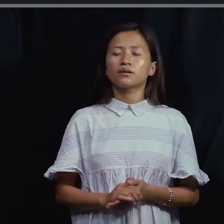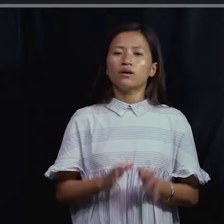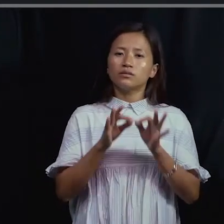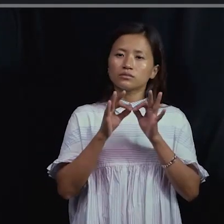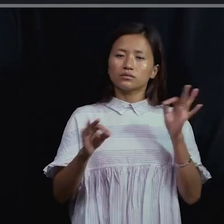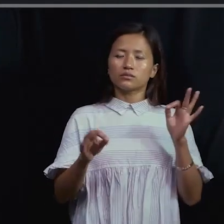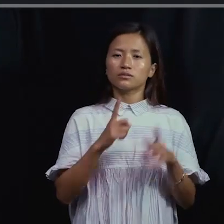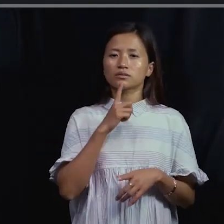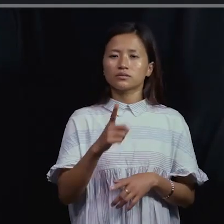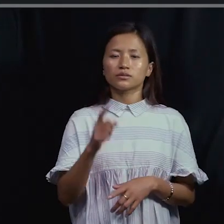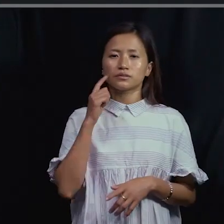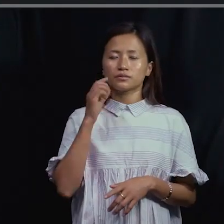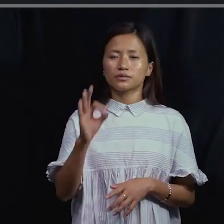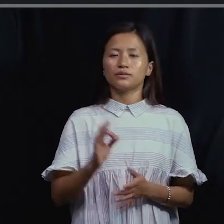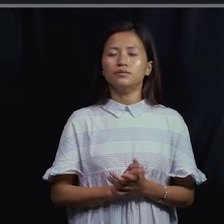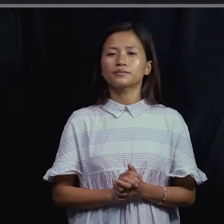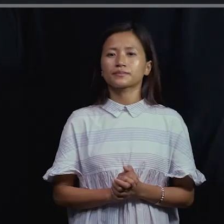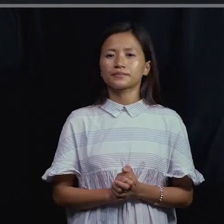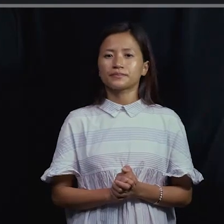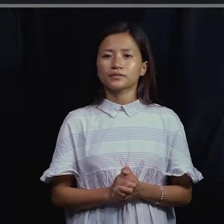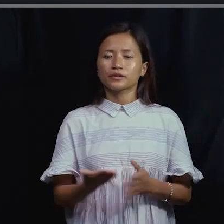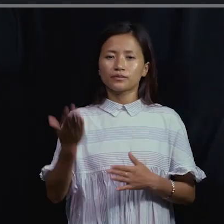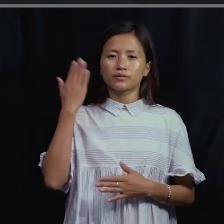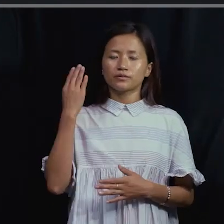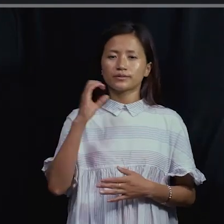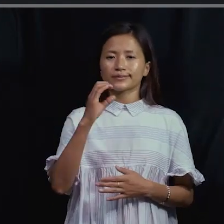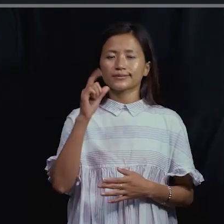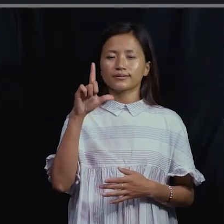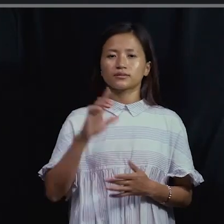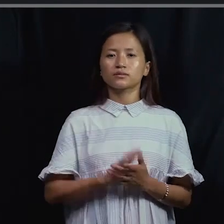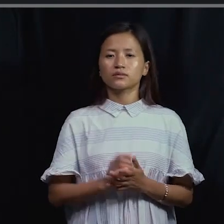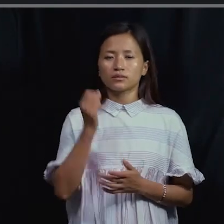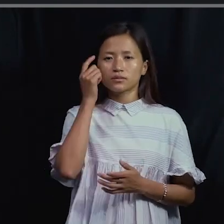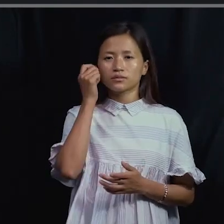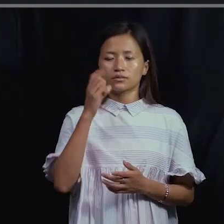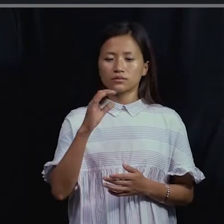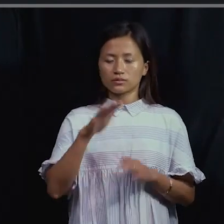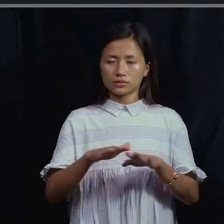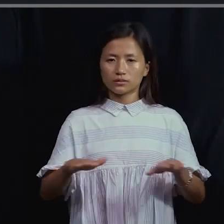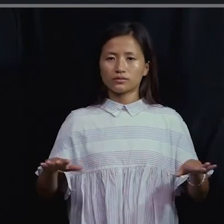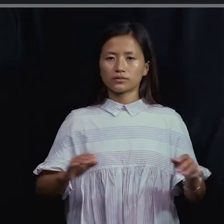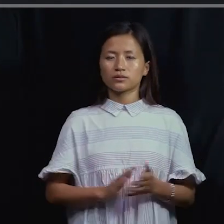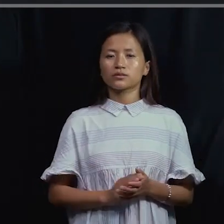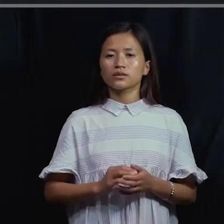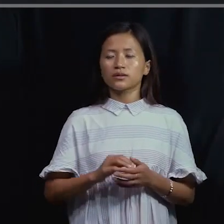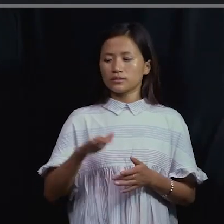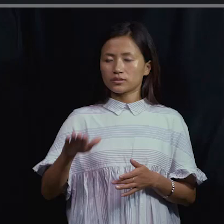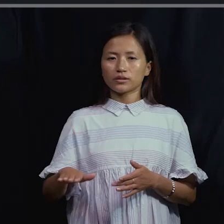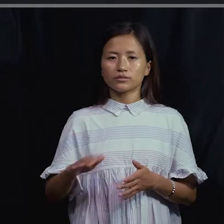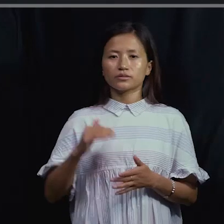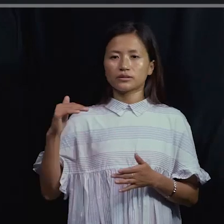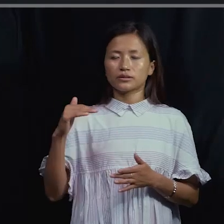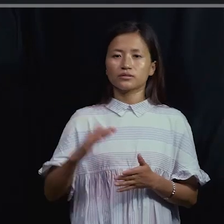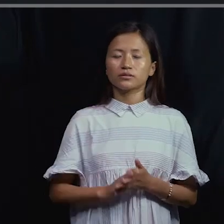storytelling is also important. So in the previous class we understood that the children in the childhood stage, they really